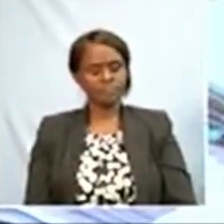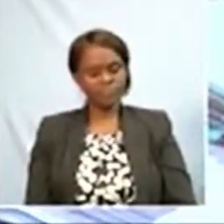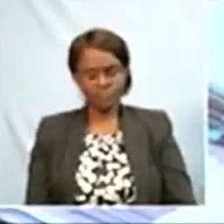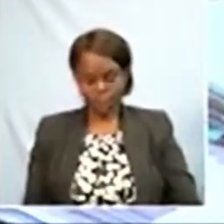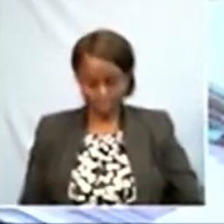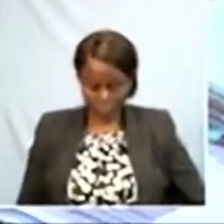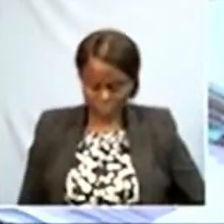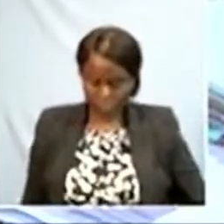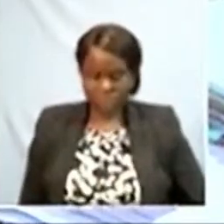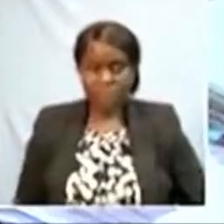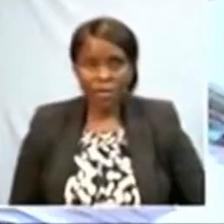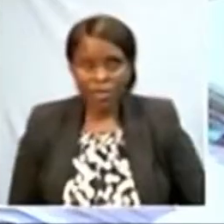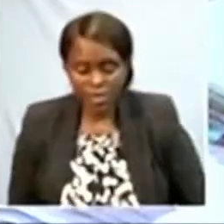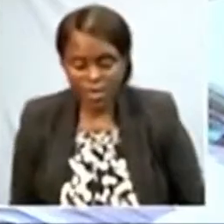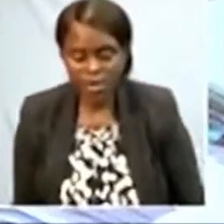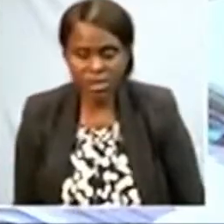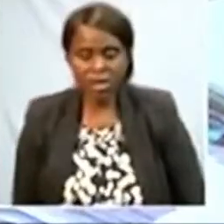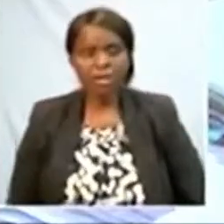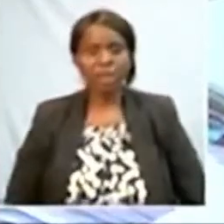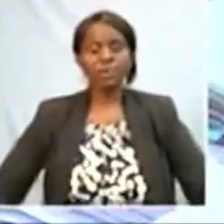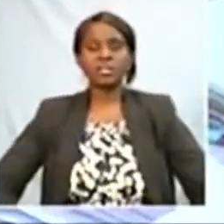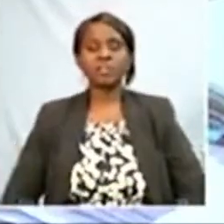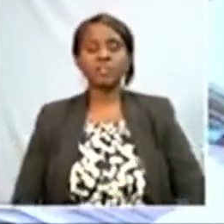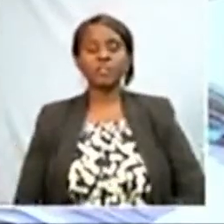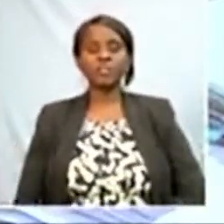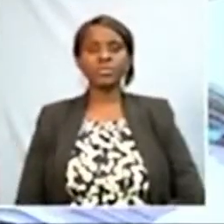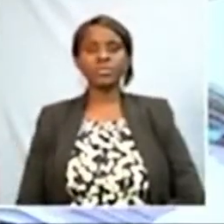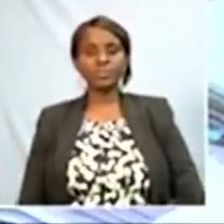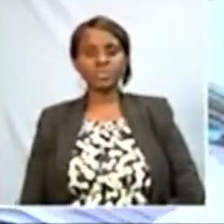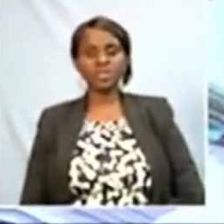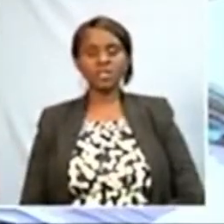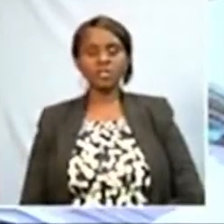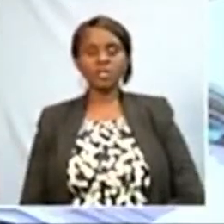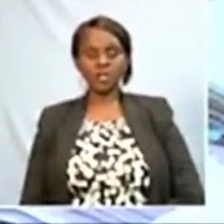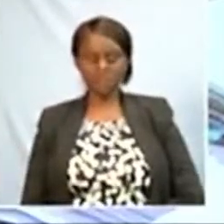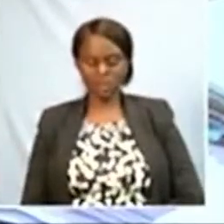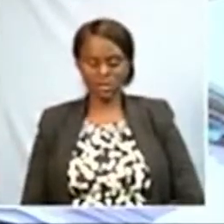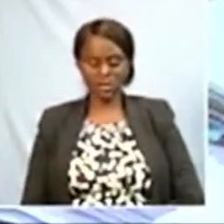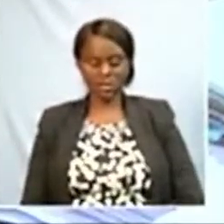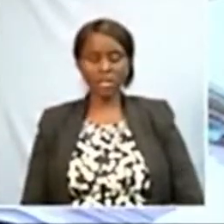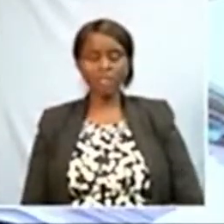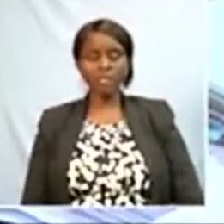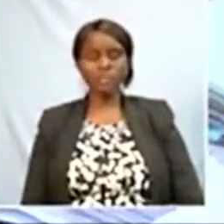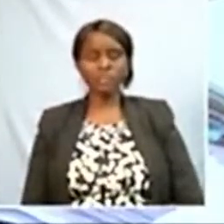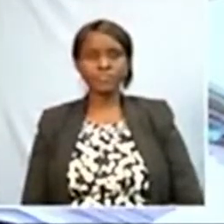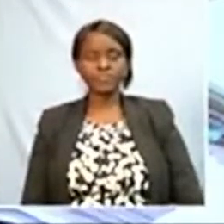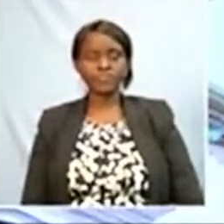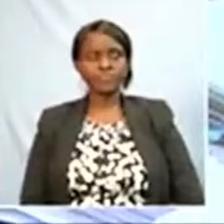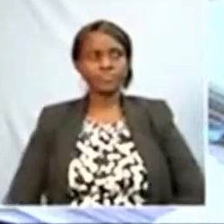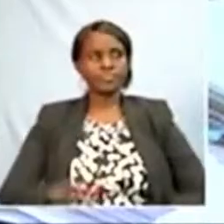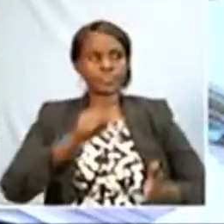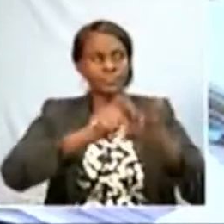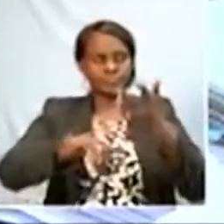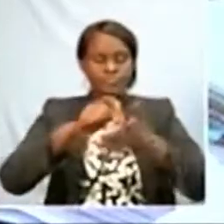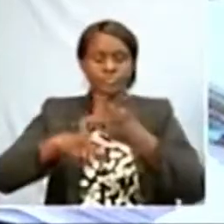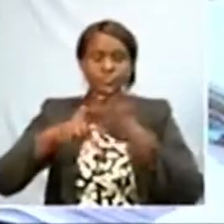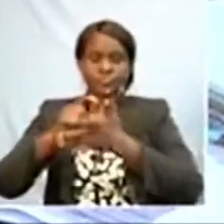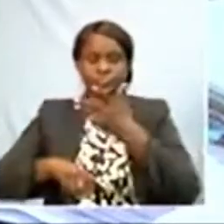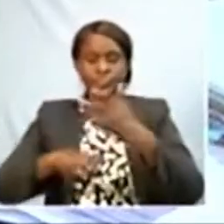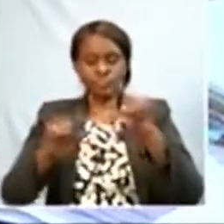contract management, they had to look to source funds to cover the additional cost.